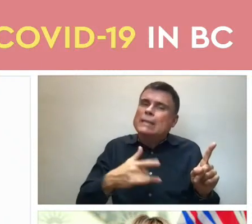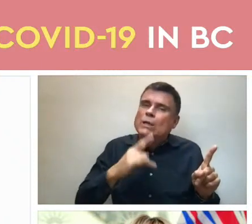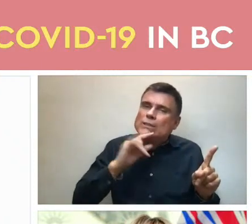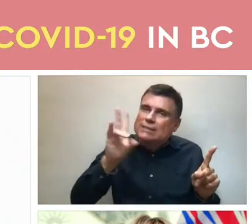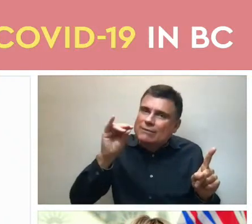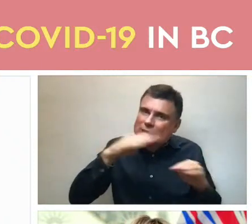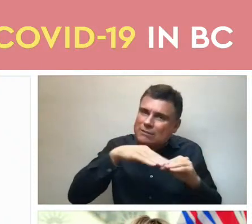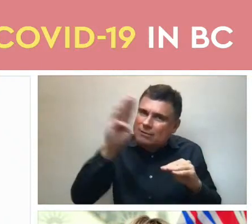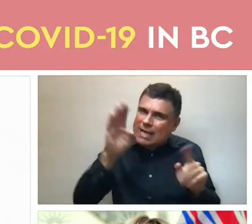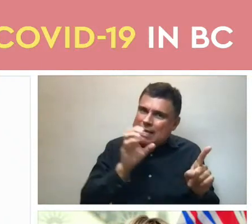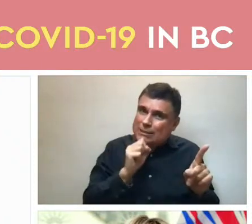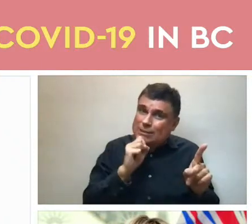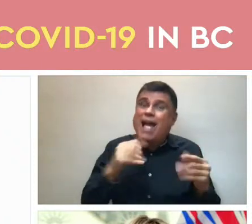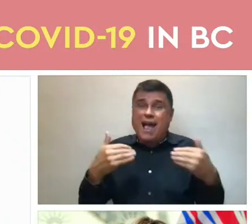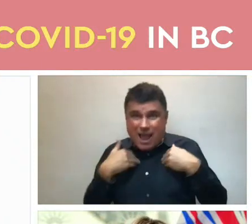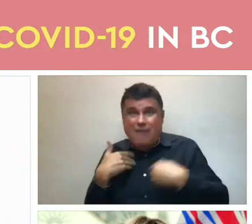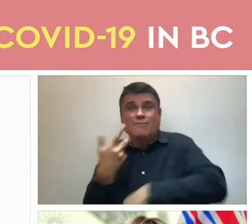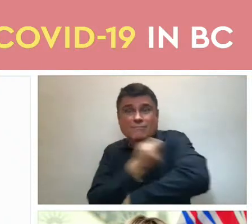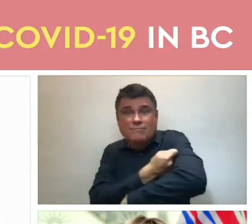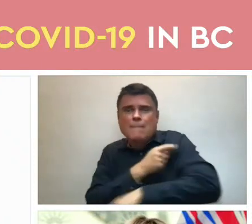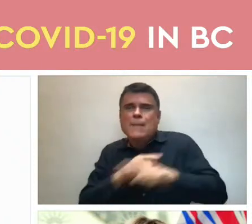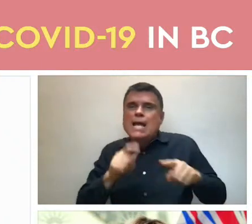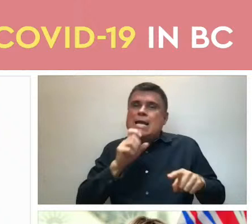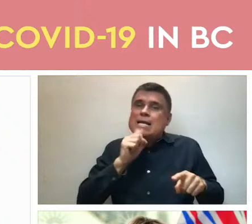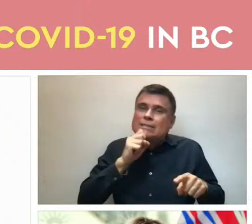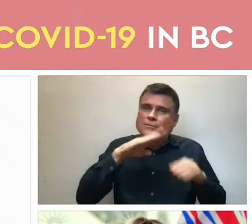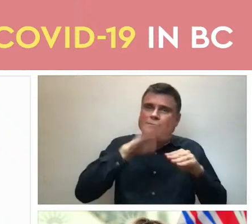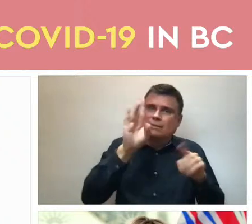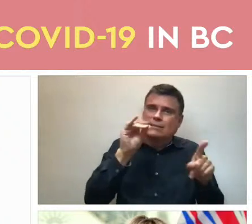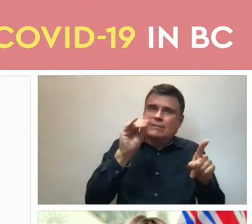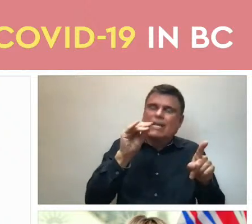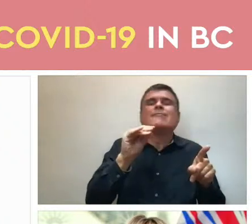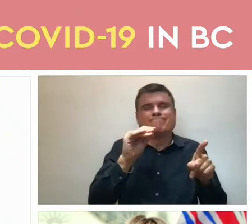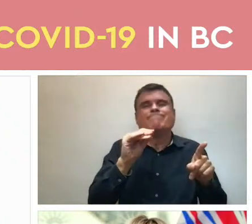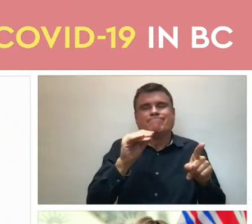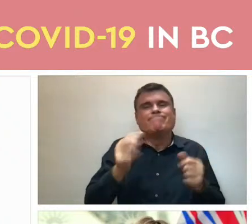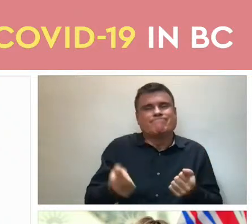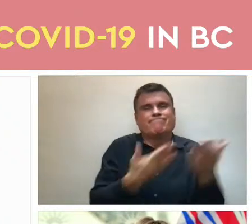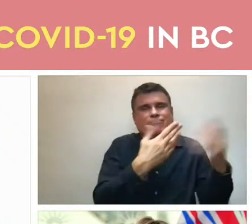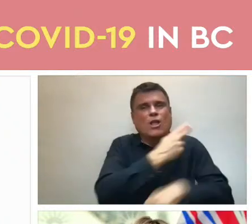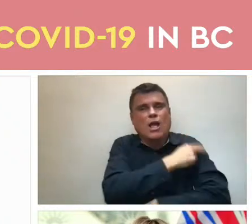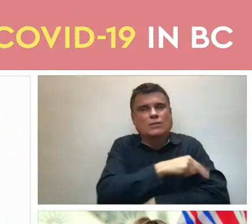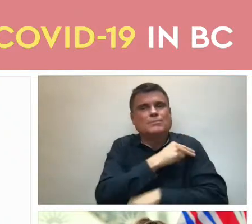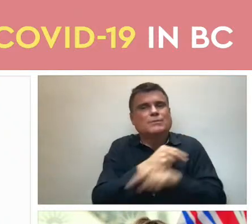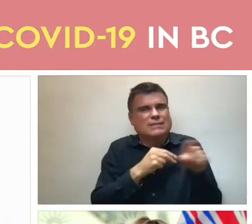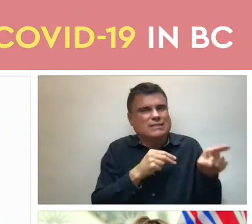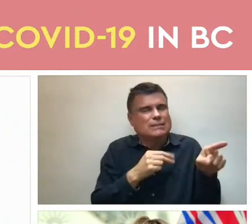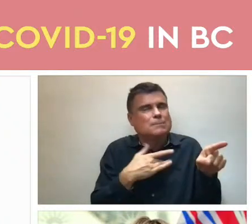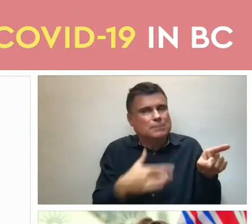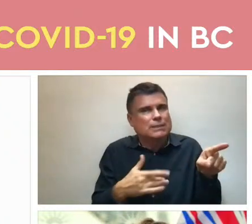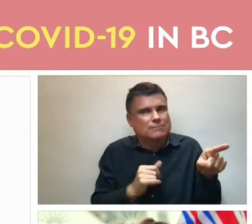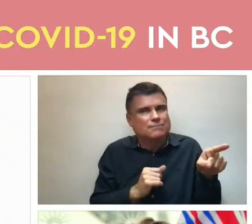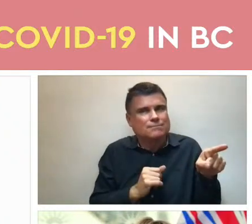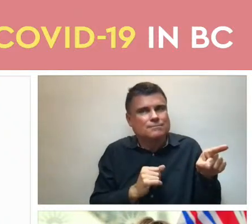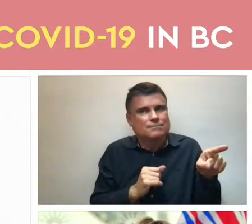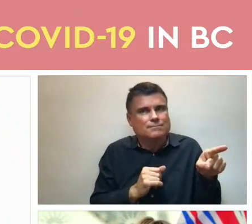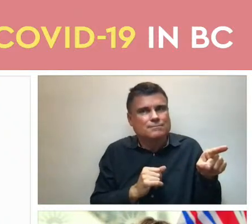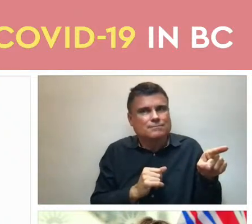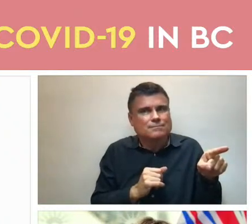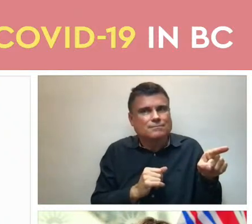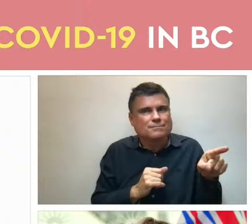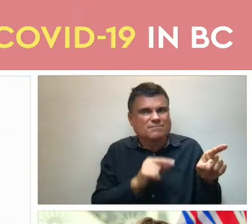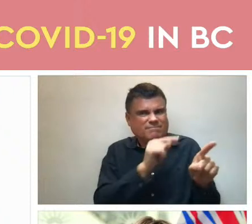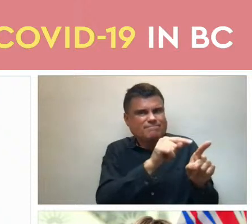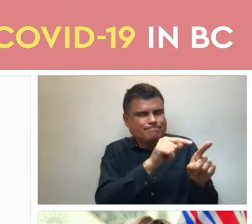particularly that were much more likely to be hospitalized, and that's one of the pieces of information that drove our early